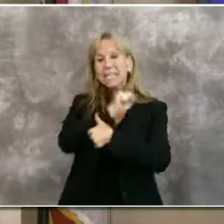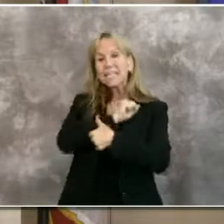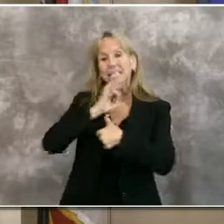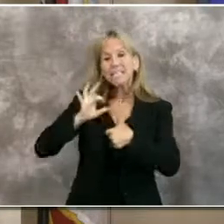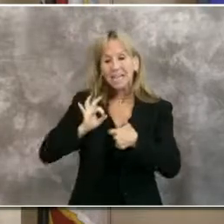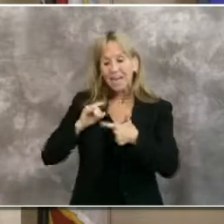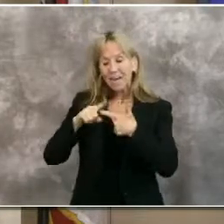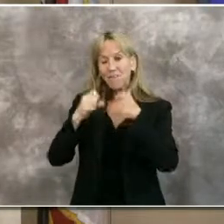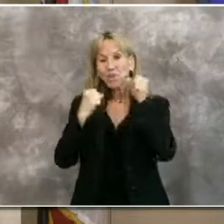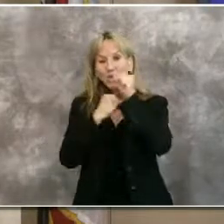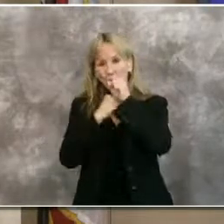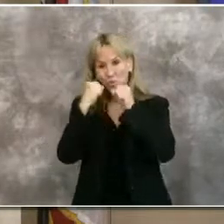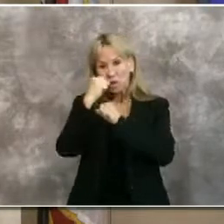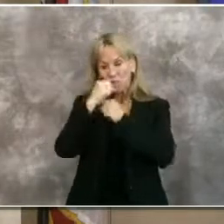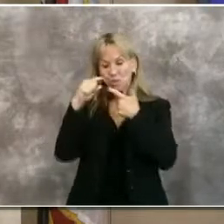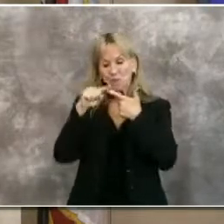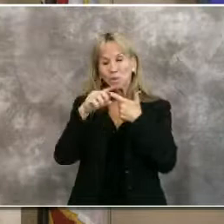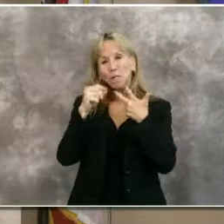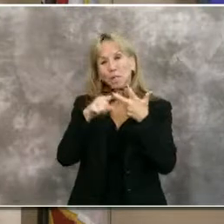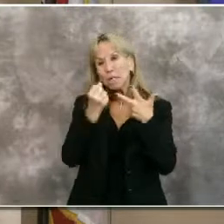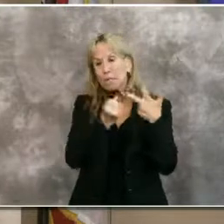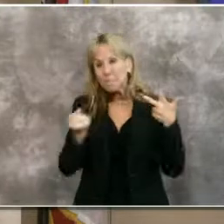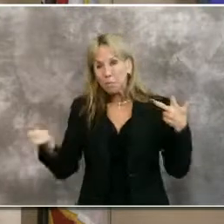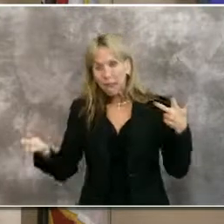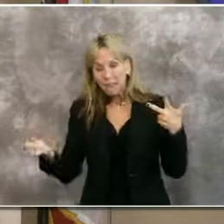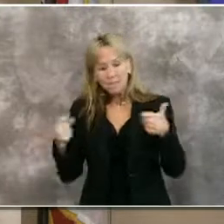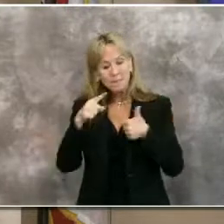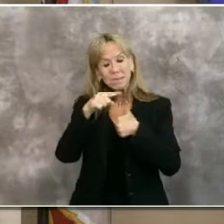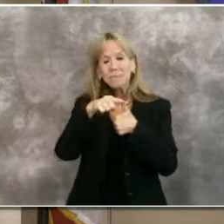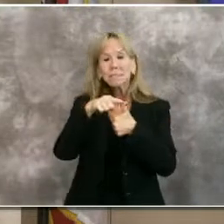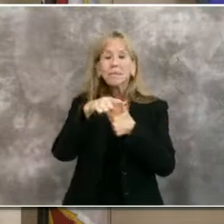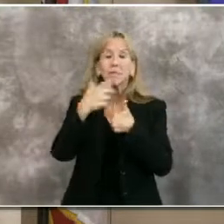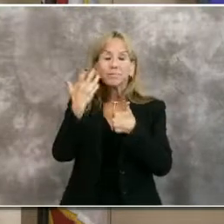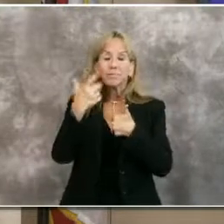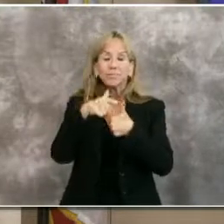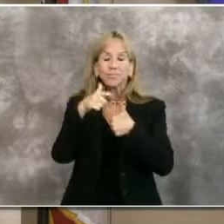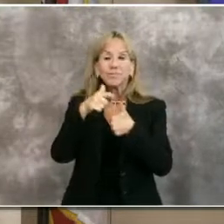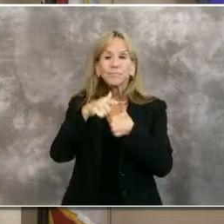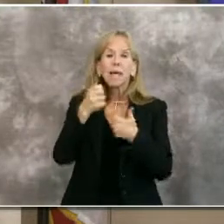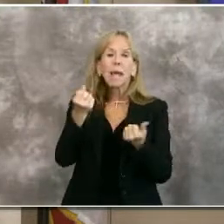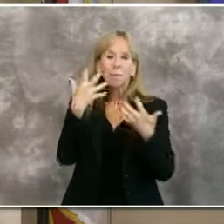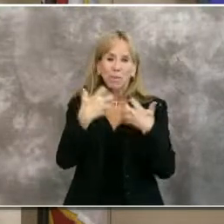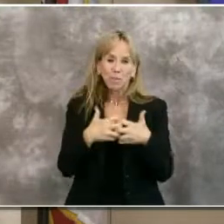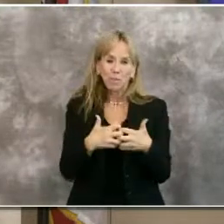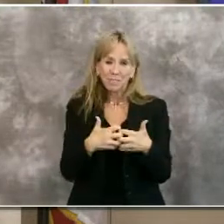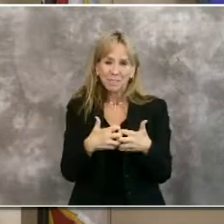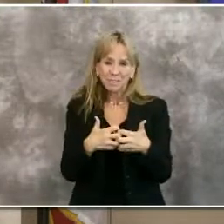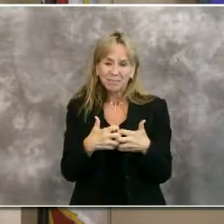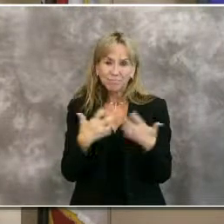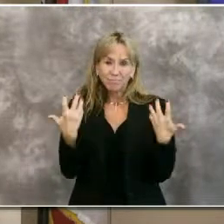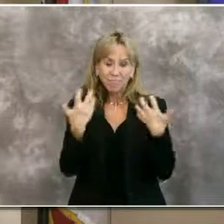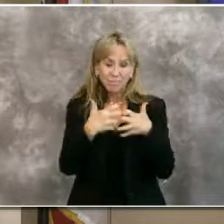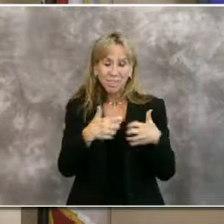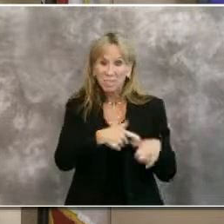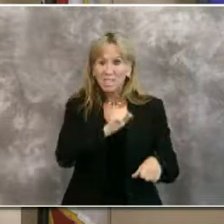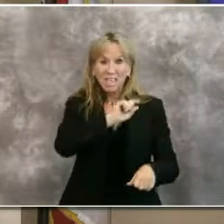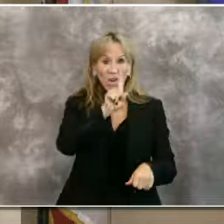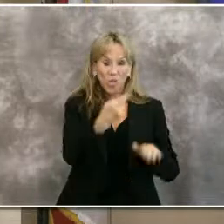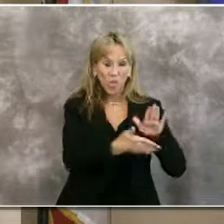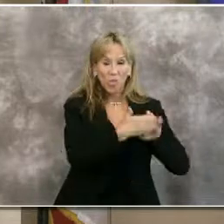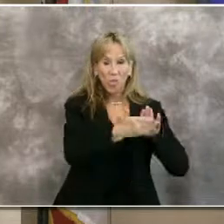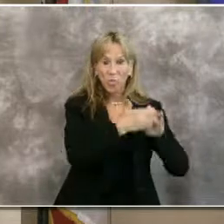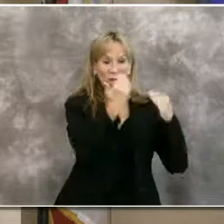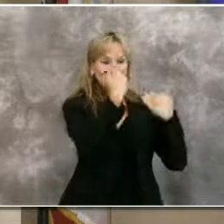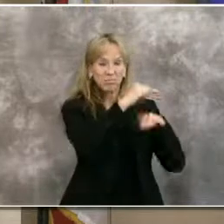and supplies. The structure is the actual machines that are used, and there's a limited number of them, and they can only be run a certain amount of time